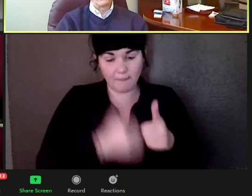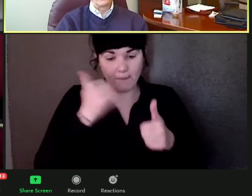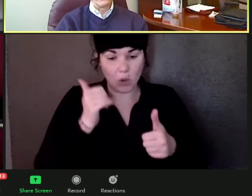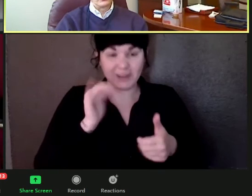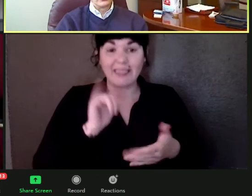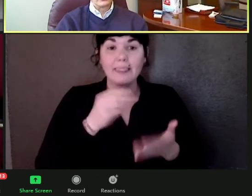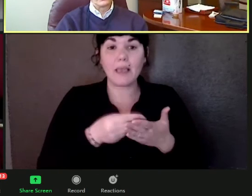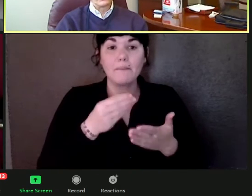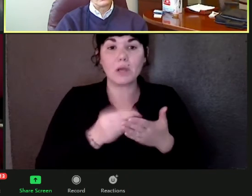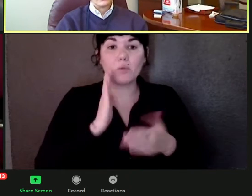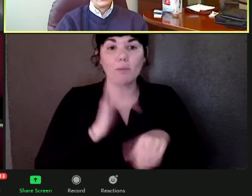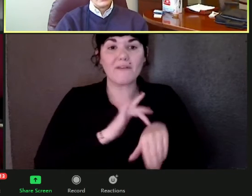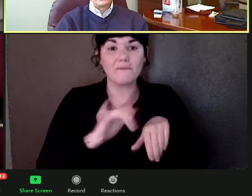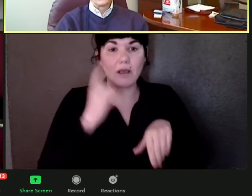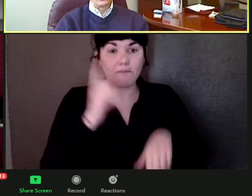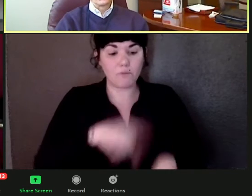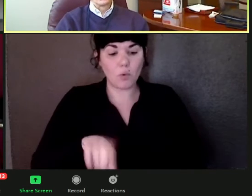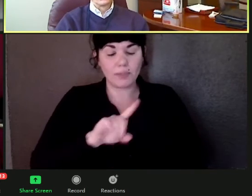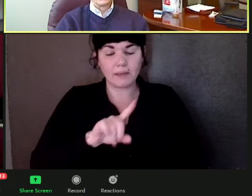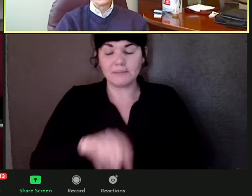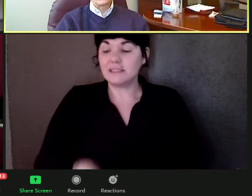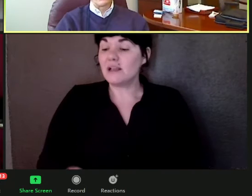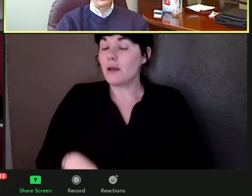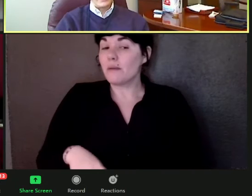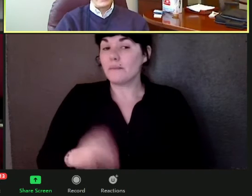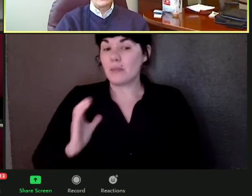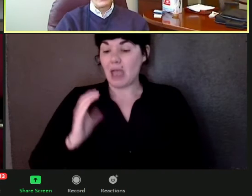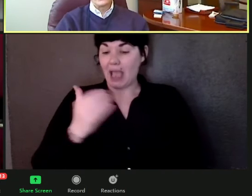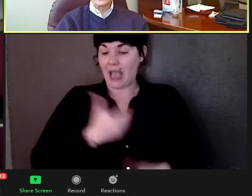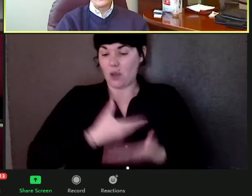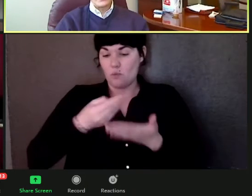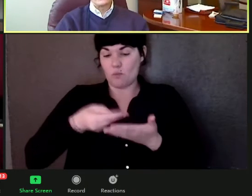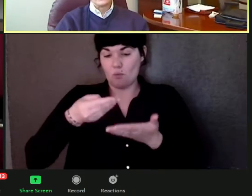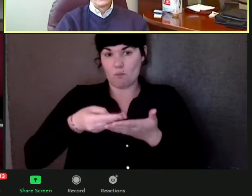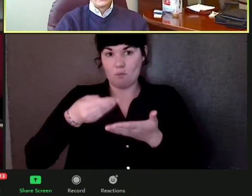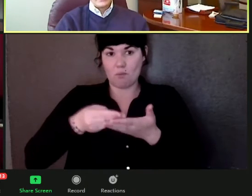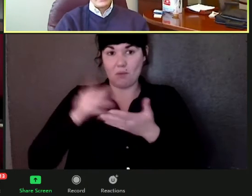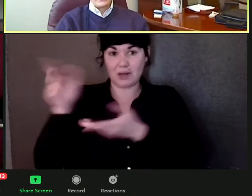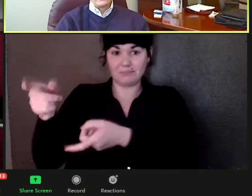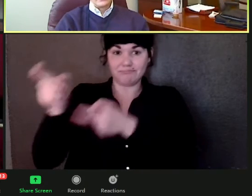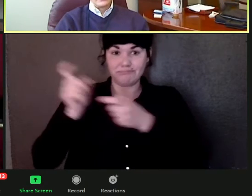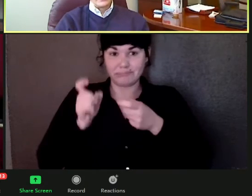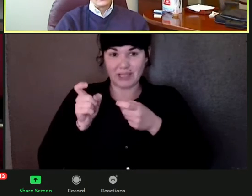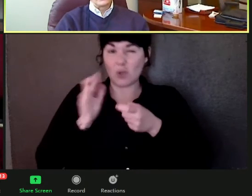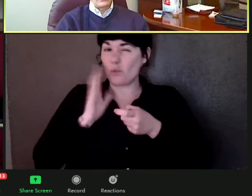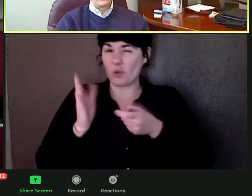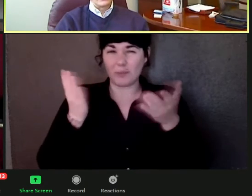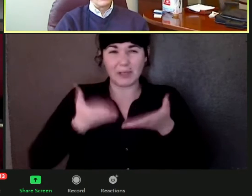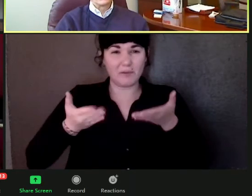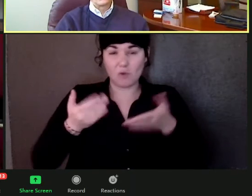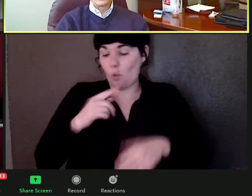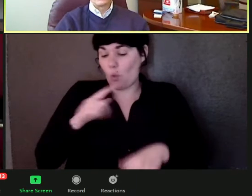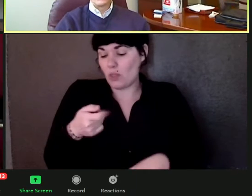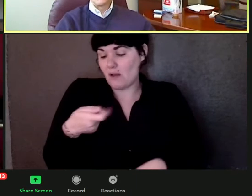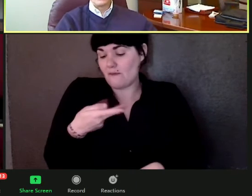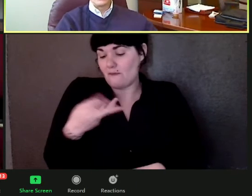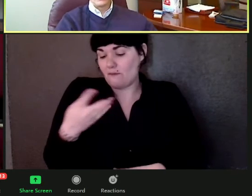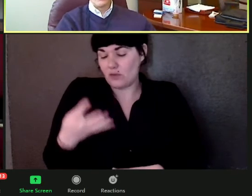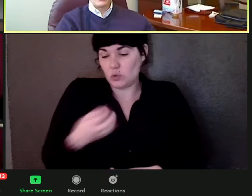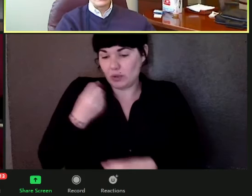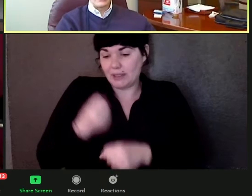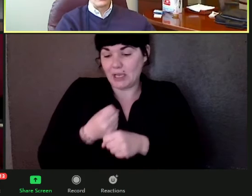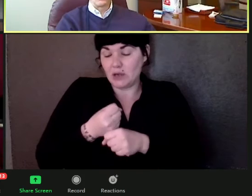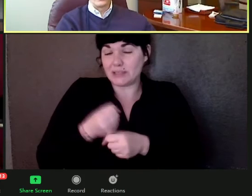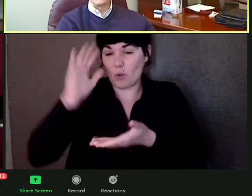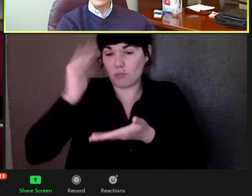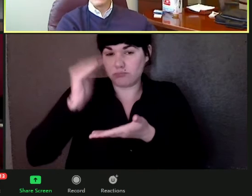to be available for a few years. And so school districts are planning based on that. And as Ironetta mentioned, they're going to be spending